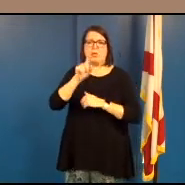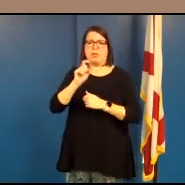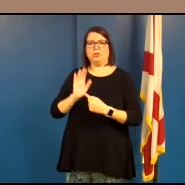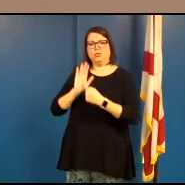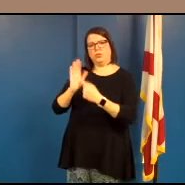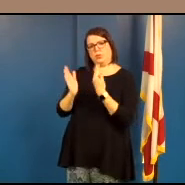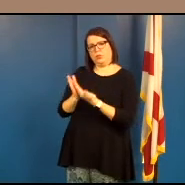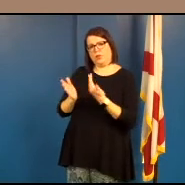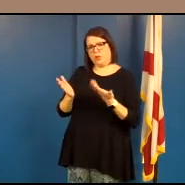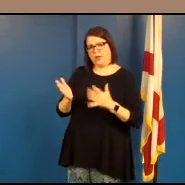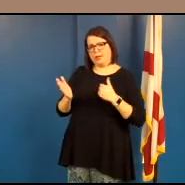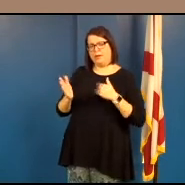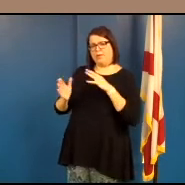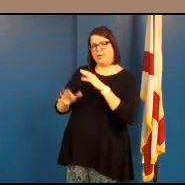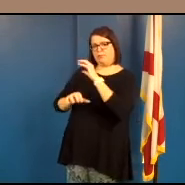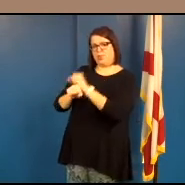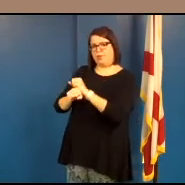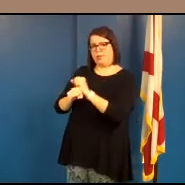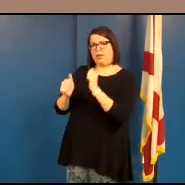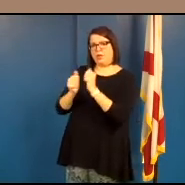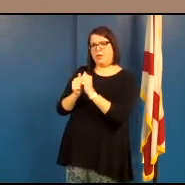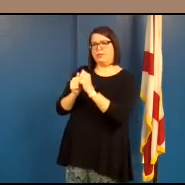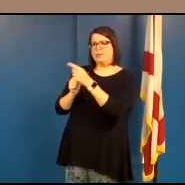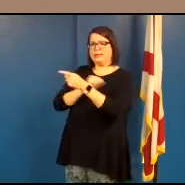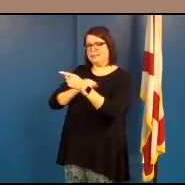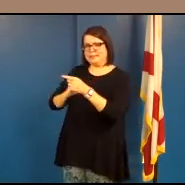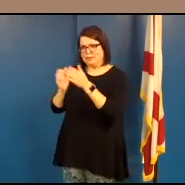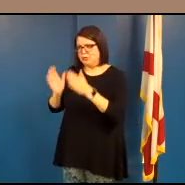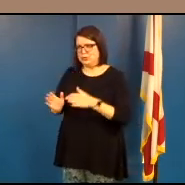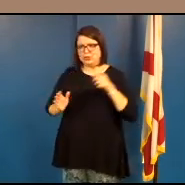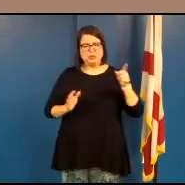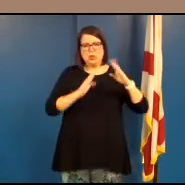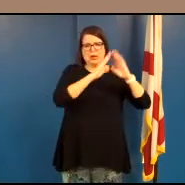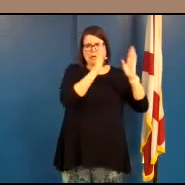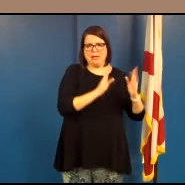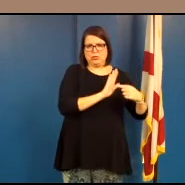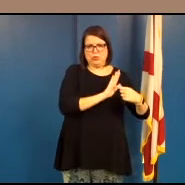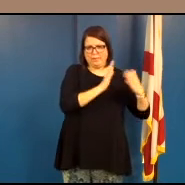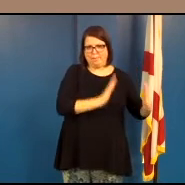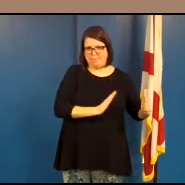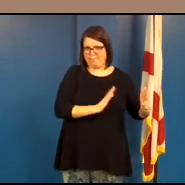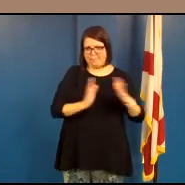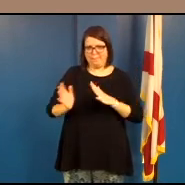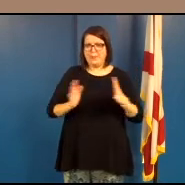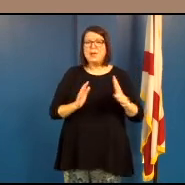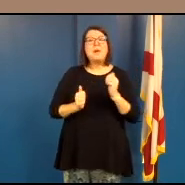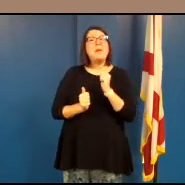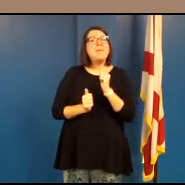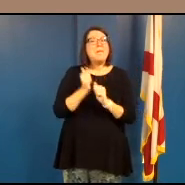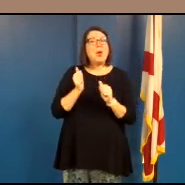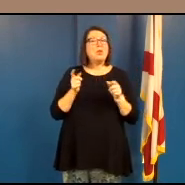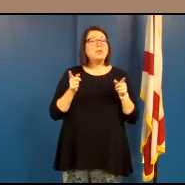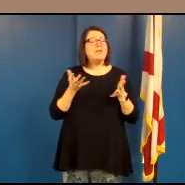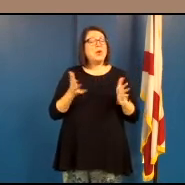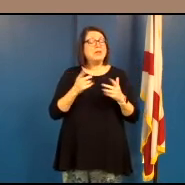senator to enter the Capitol. A lot of members are gonna likely just do Zoom meetings with constituents and members